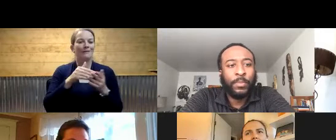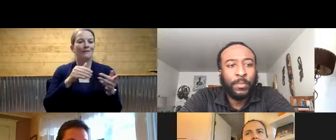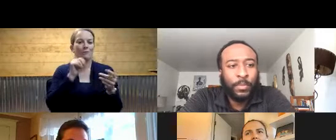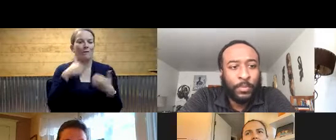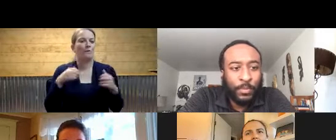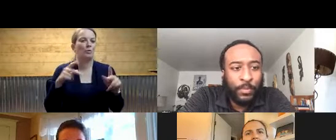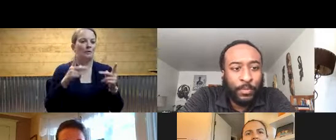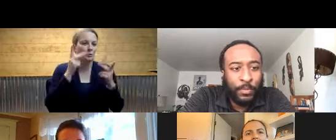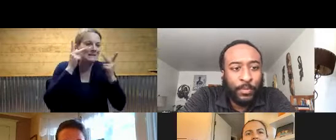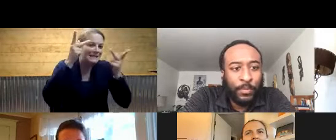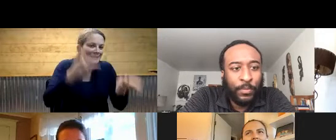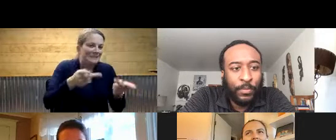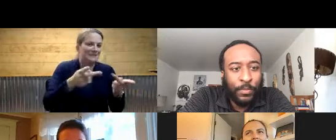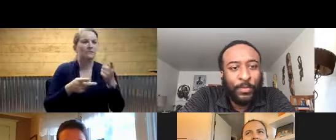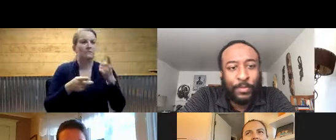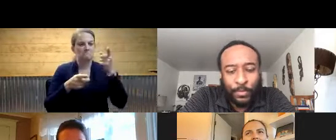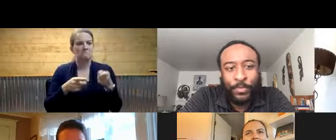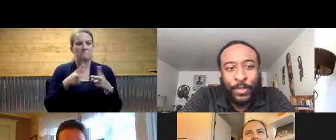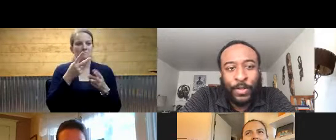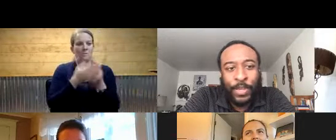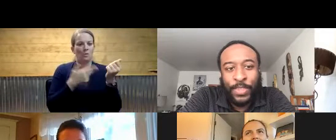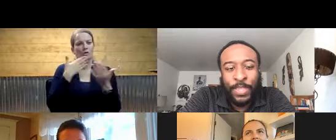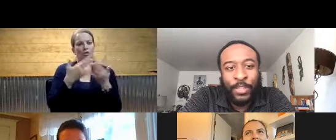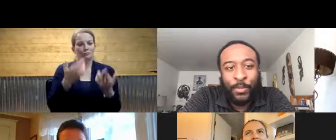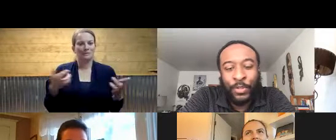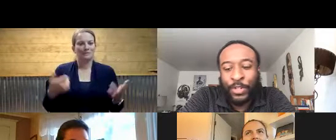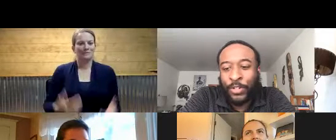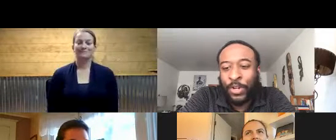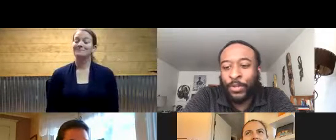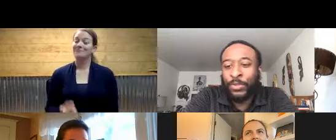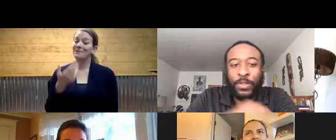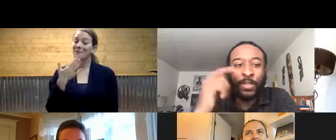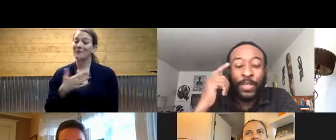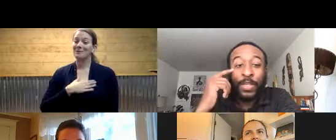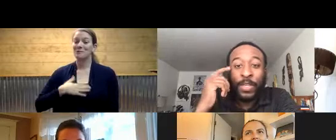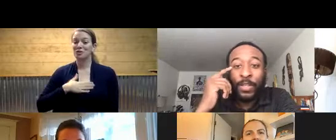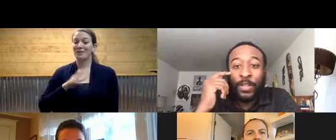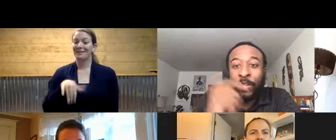So it's a good resource. All right. Thank you. Appreciate you sharing those.